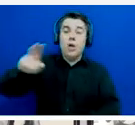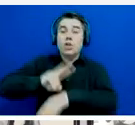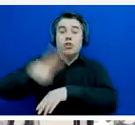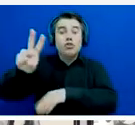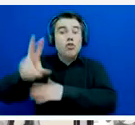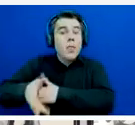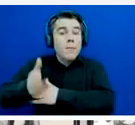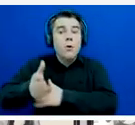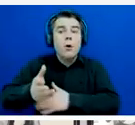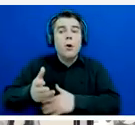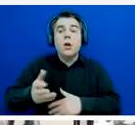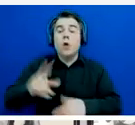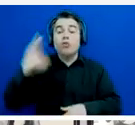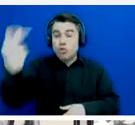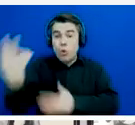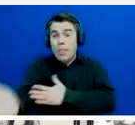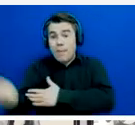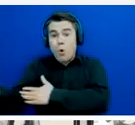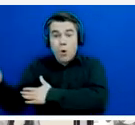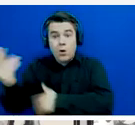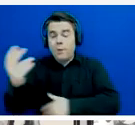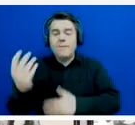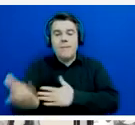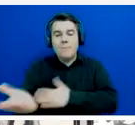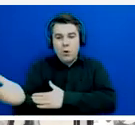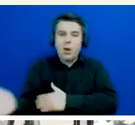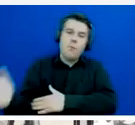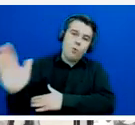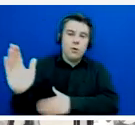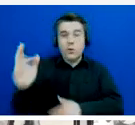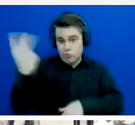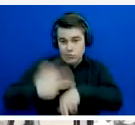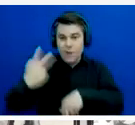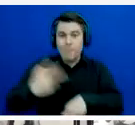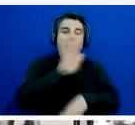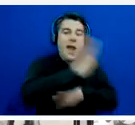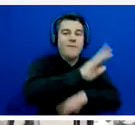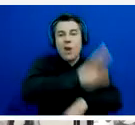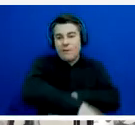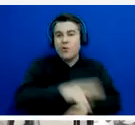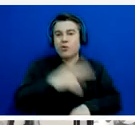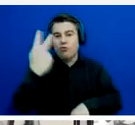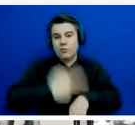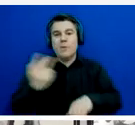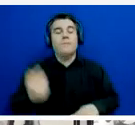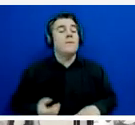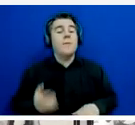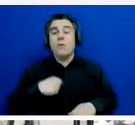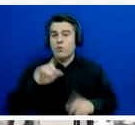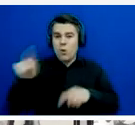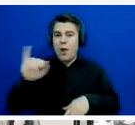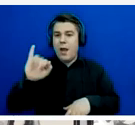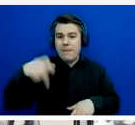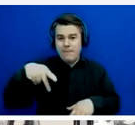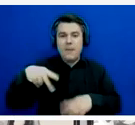every afternoon. And I remember I started this stuff and I was at an IEP meeting at work. I worked as